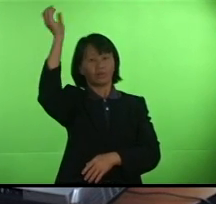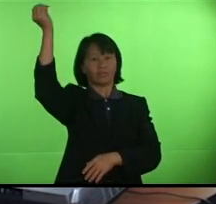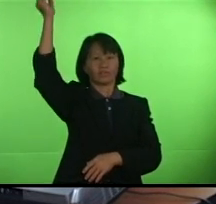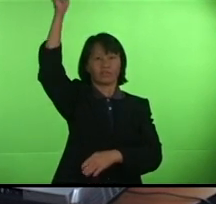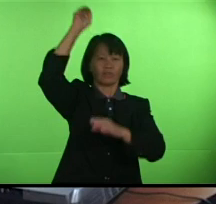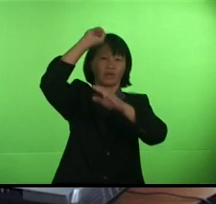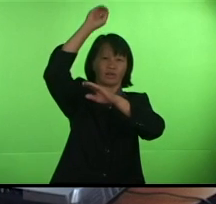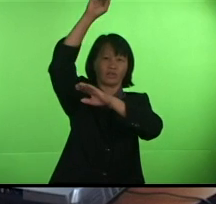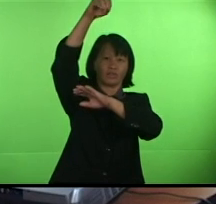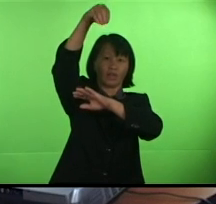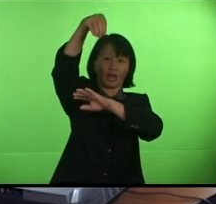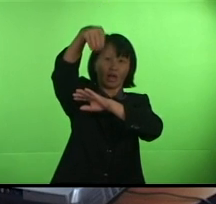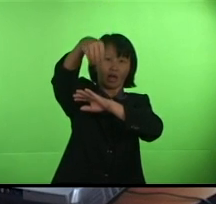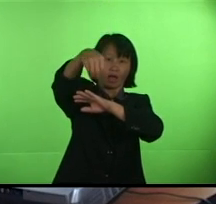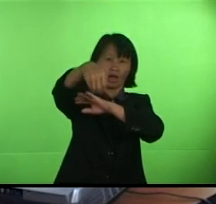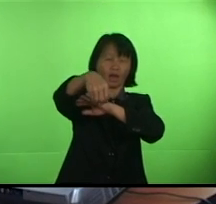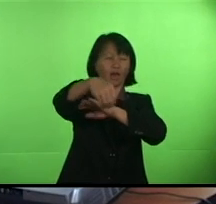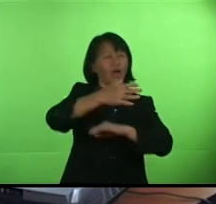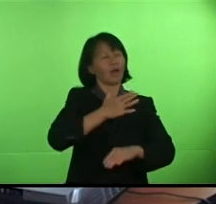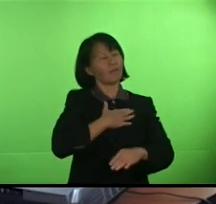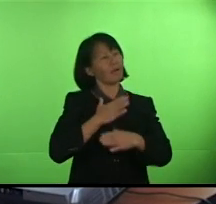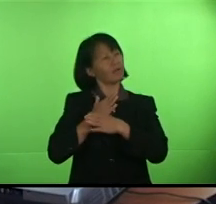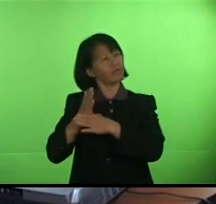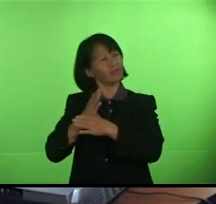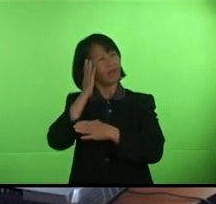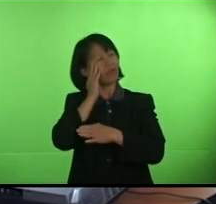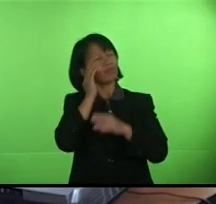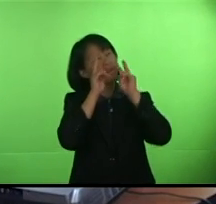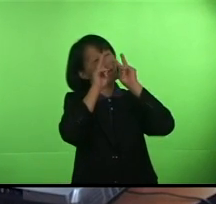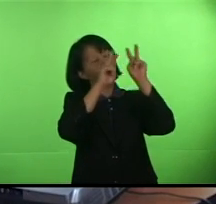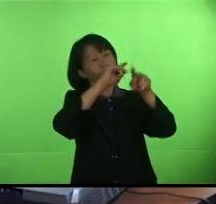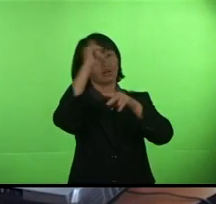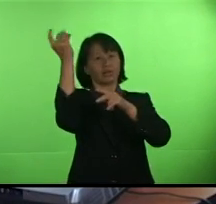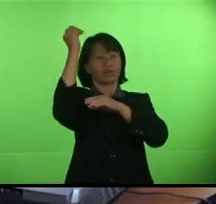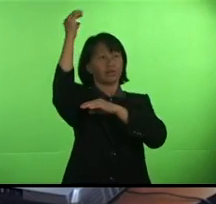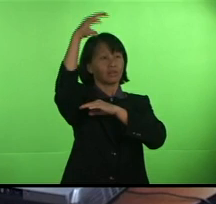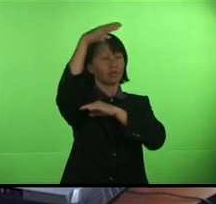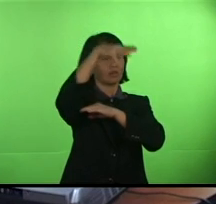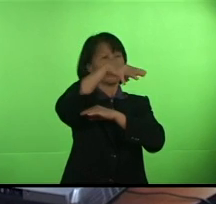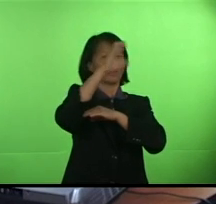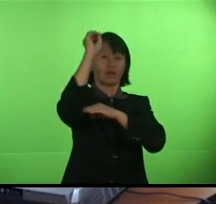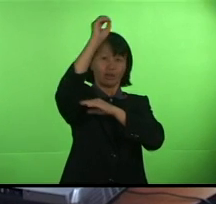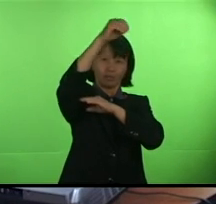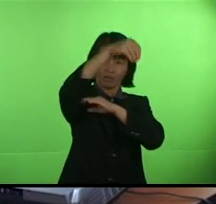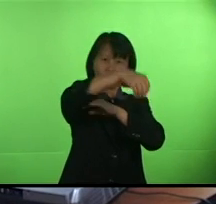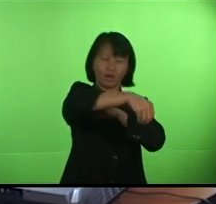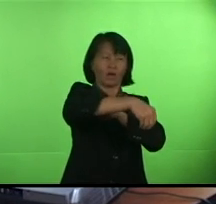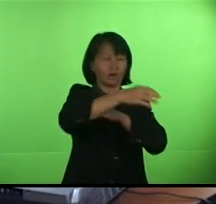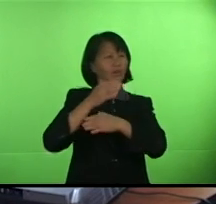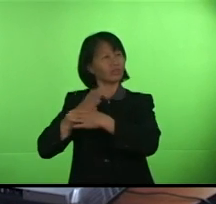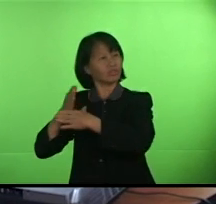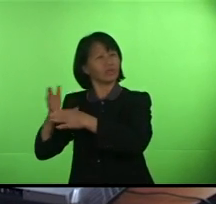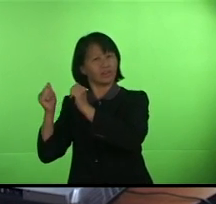sunset. And I would like to share my experience watching the sunsets with the reader through